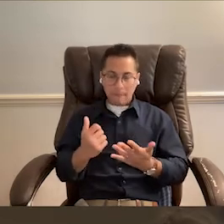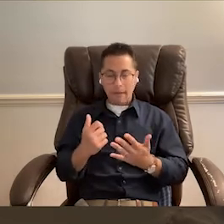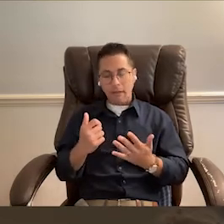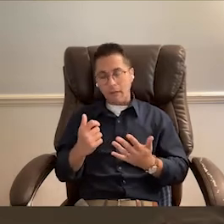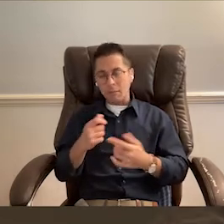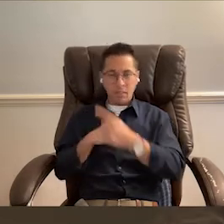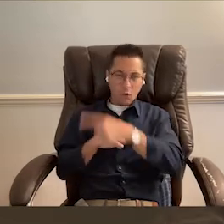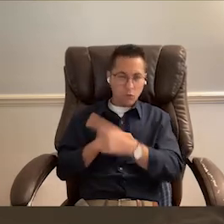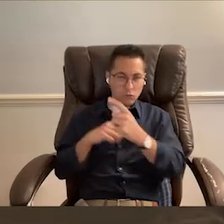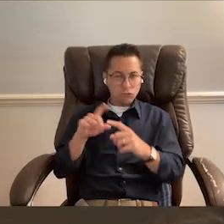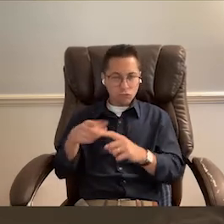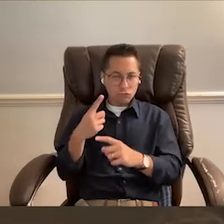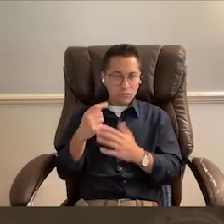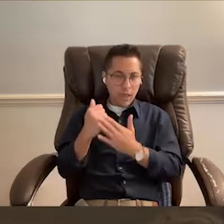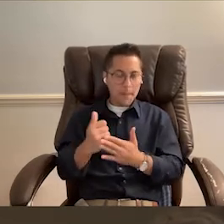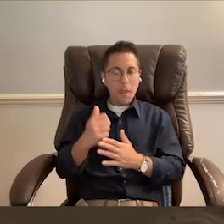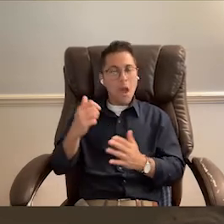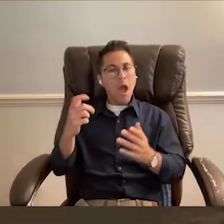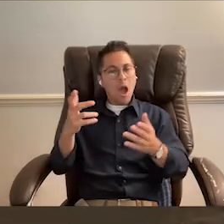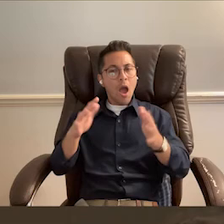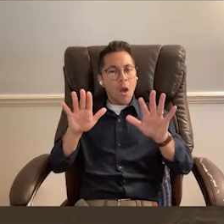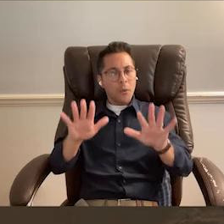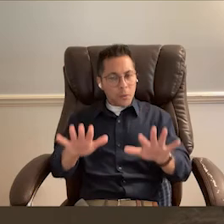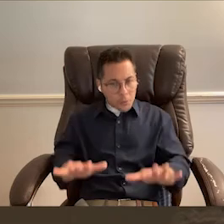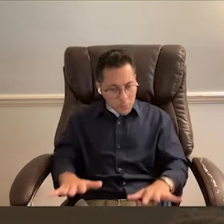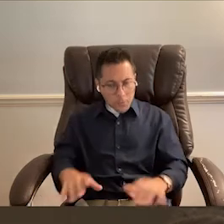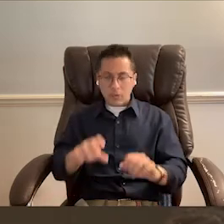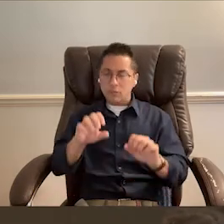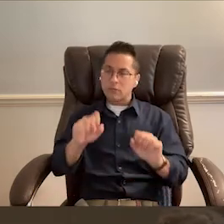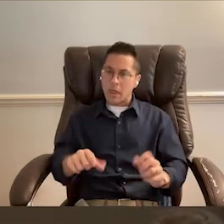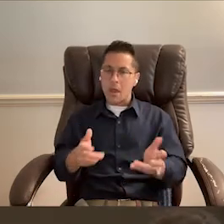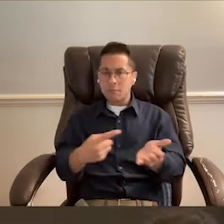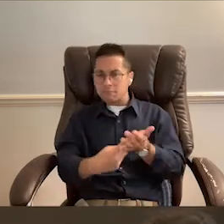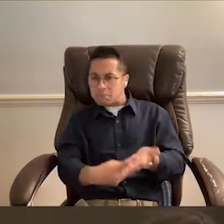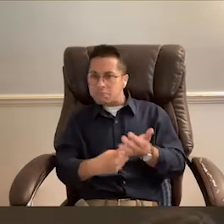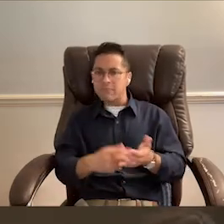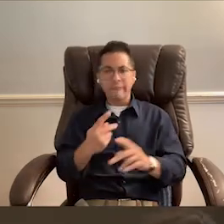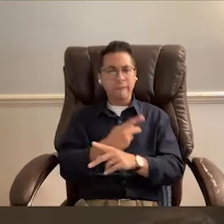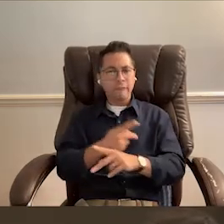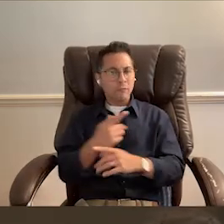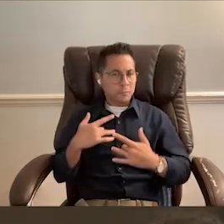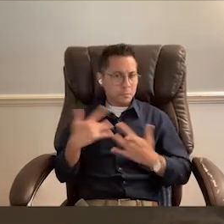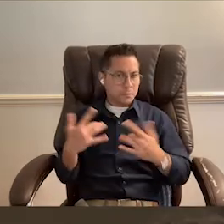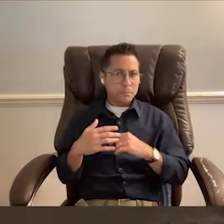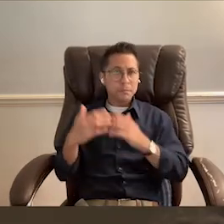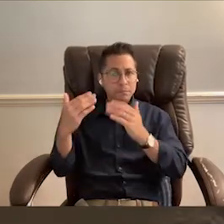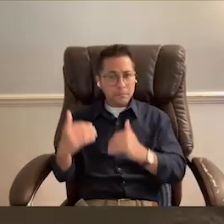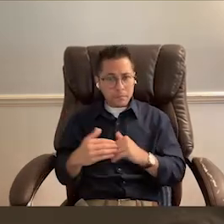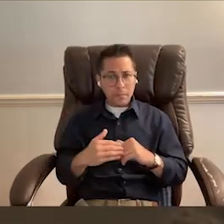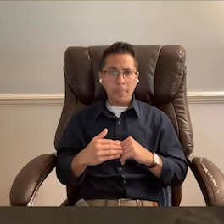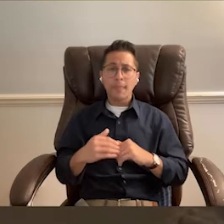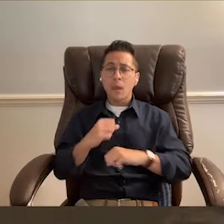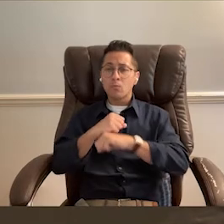are just some, obviously, if that's not what works, but these are just to try to bring them down so you can have that conversation